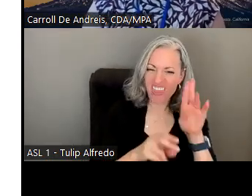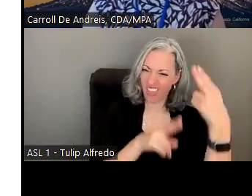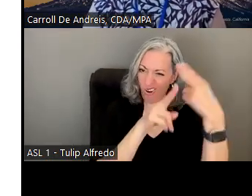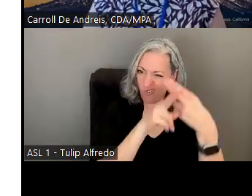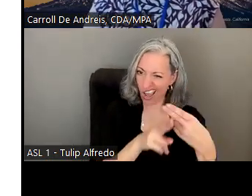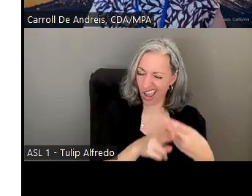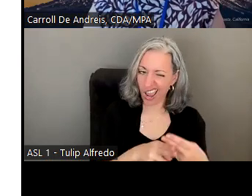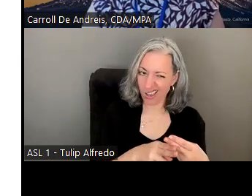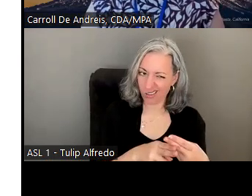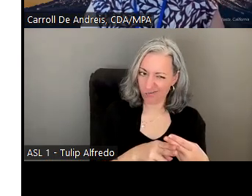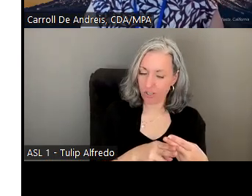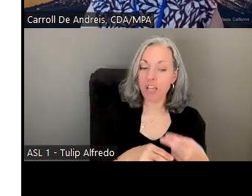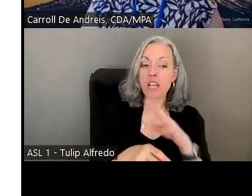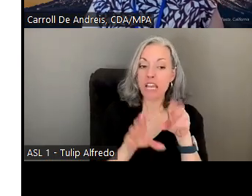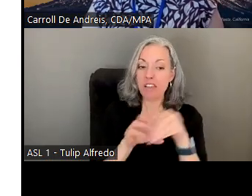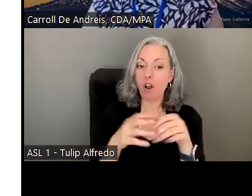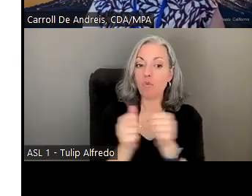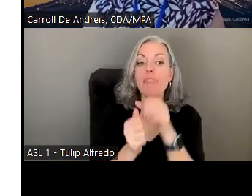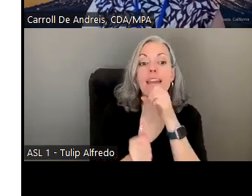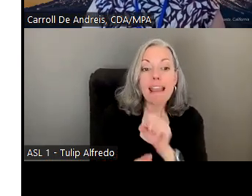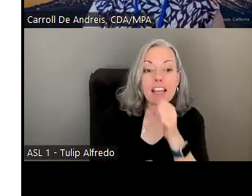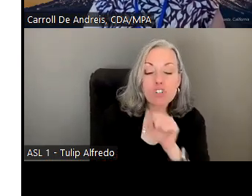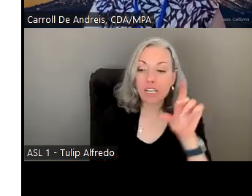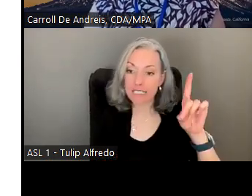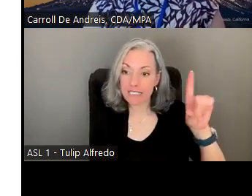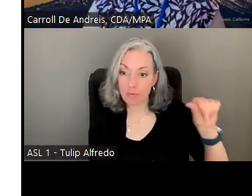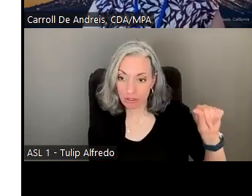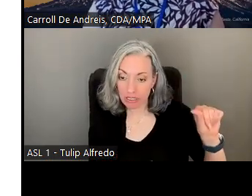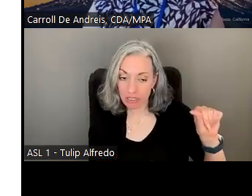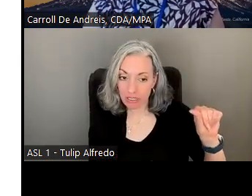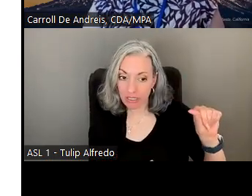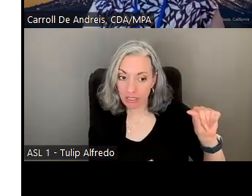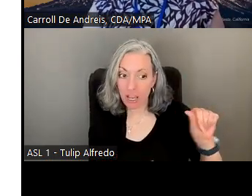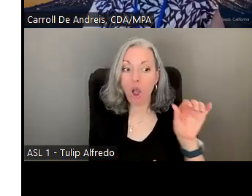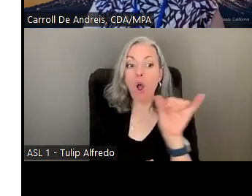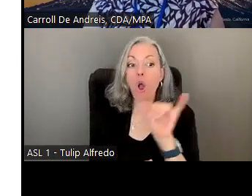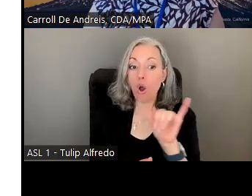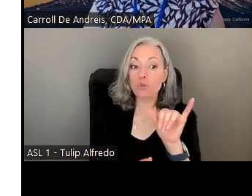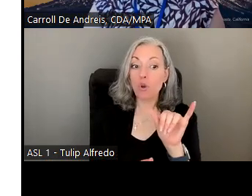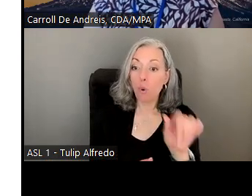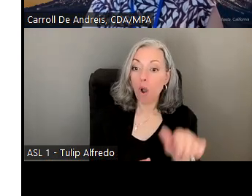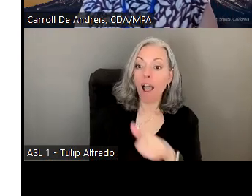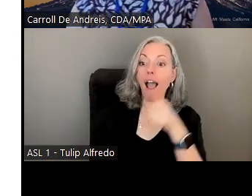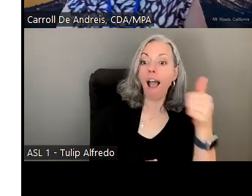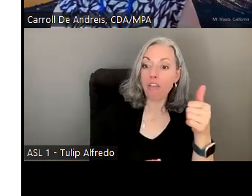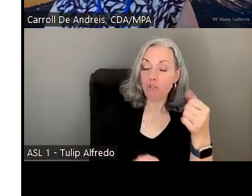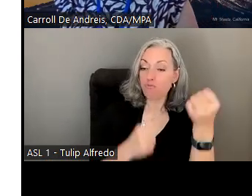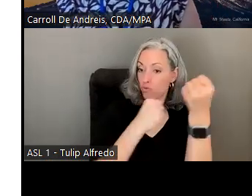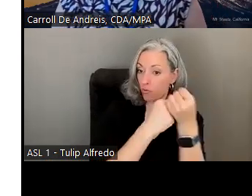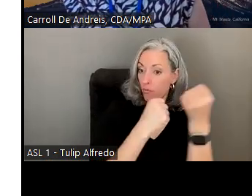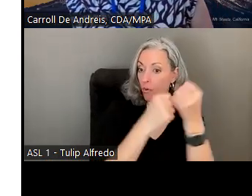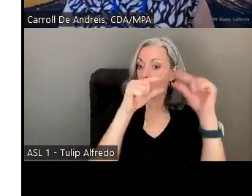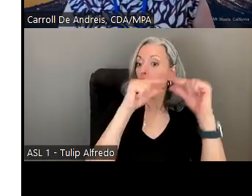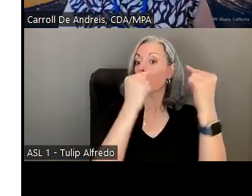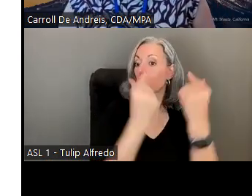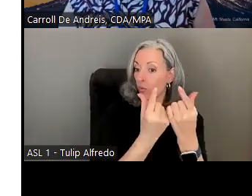in the field of aging, disability, and as well as other advocacy groups.